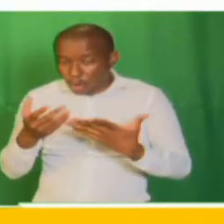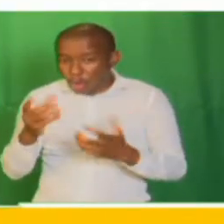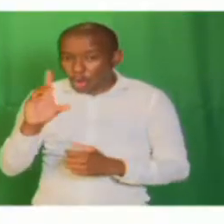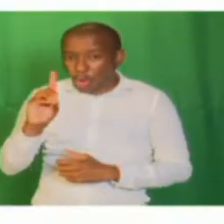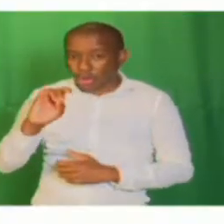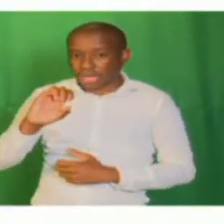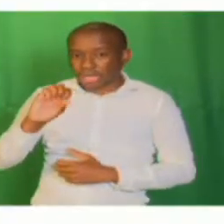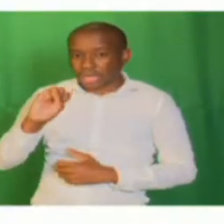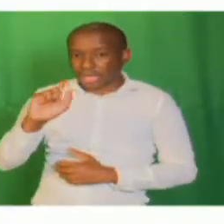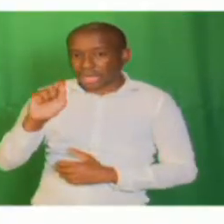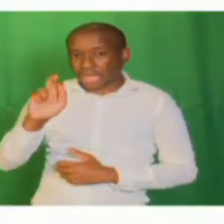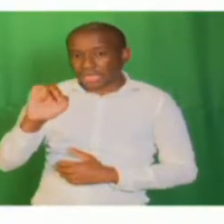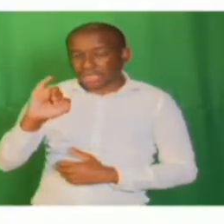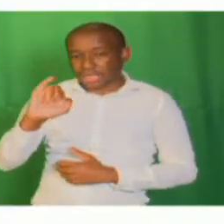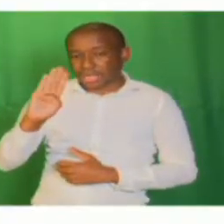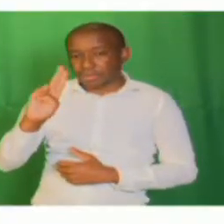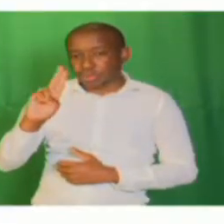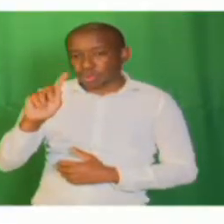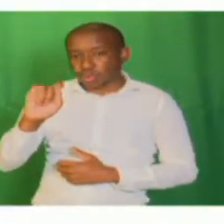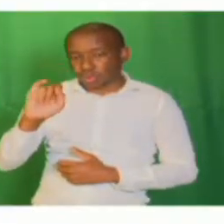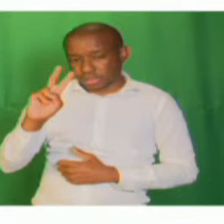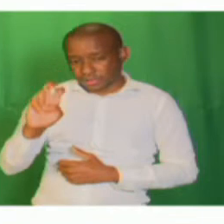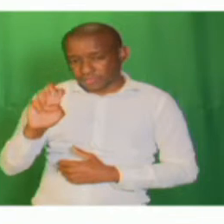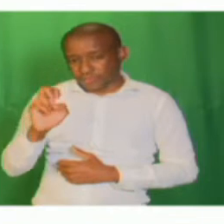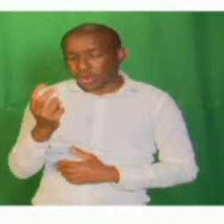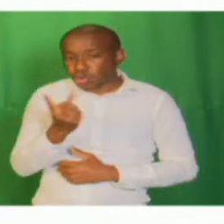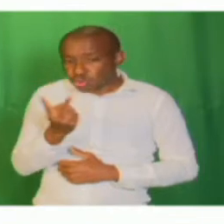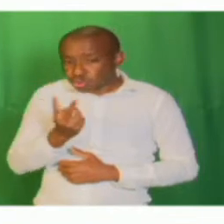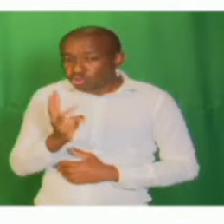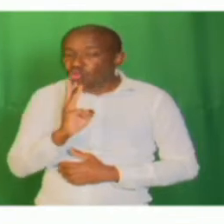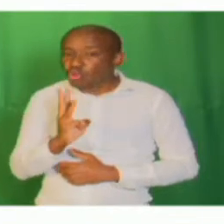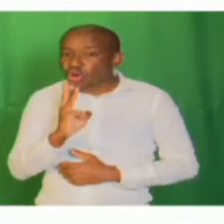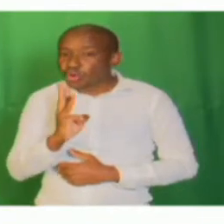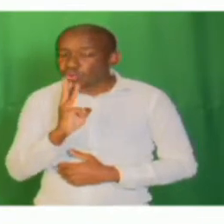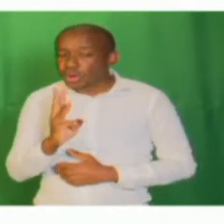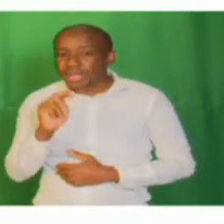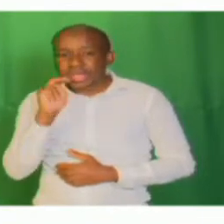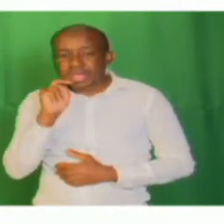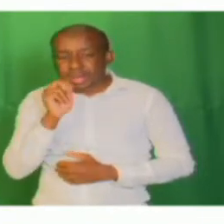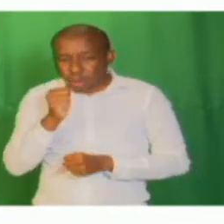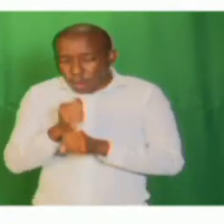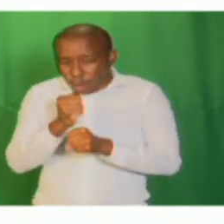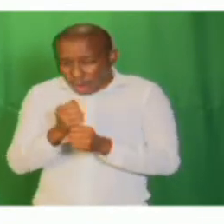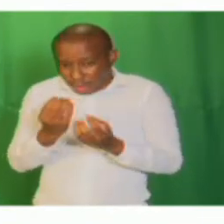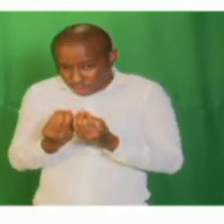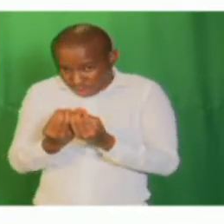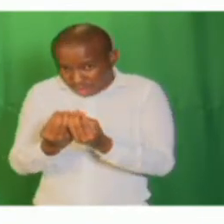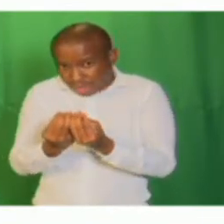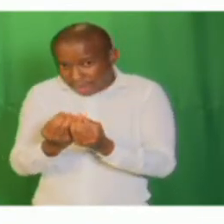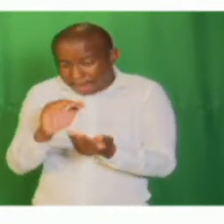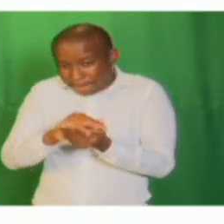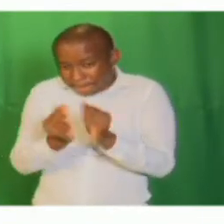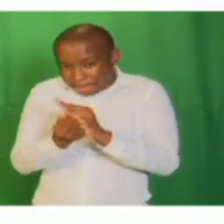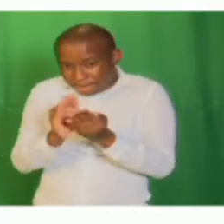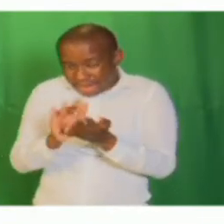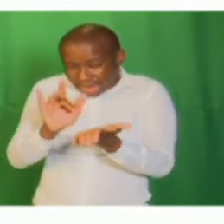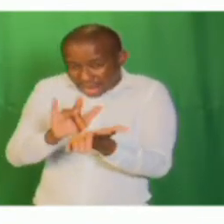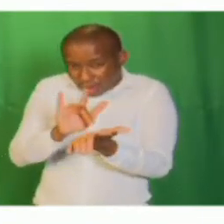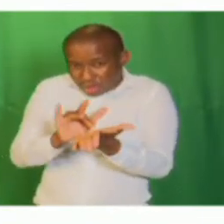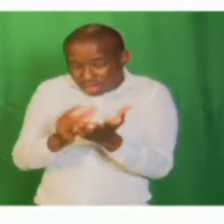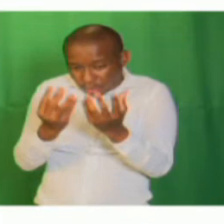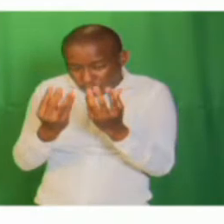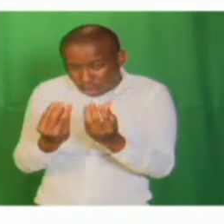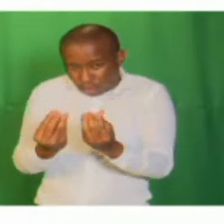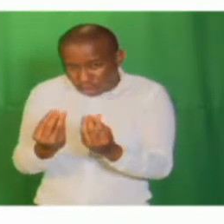distributing. What does these two mean? These two are used concurrently. They mean breaking down. We are going to be breaking numbers.